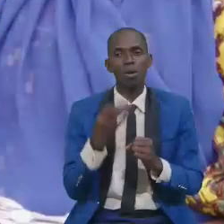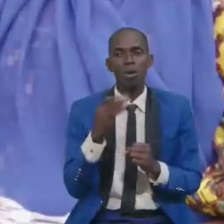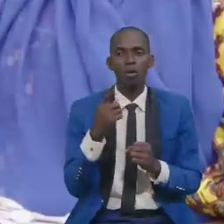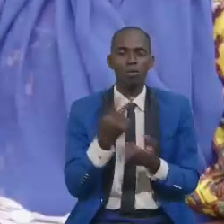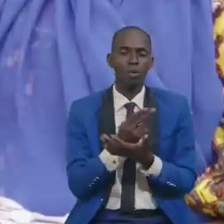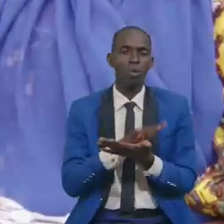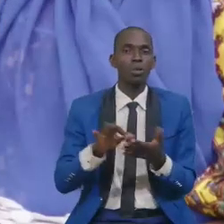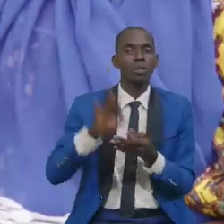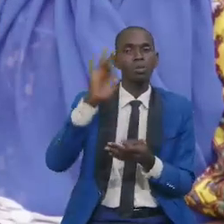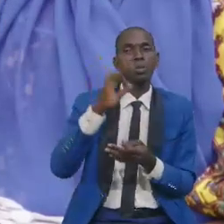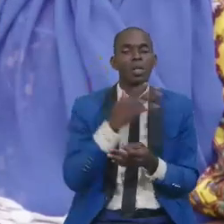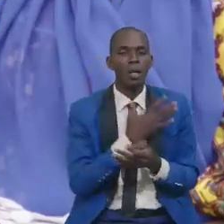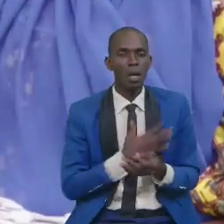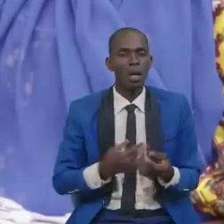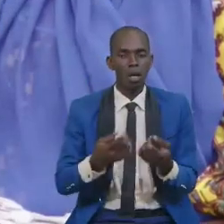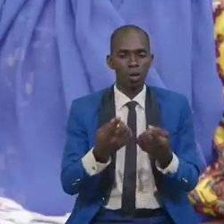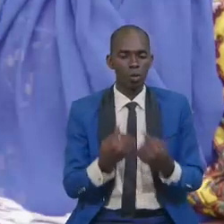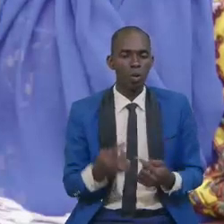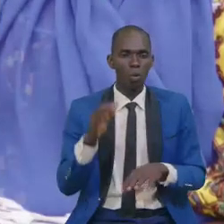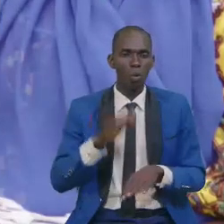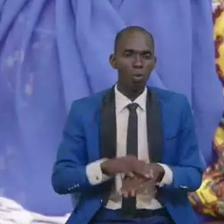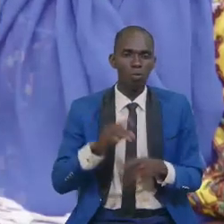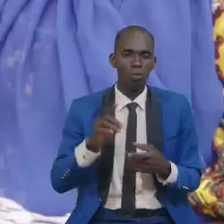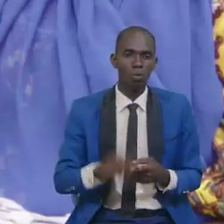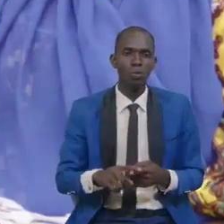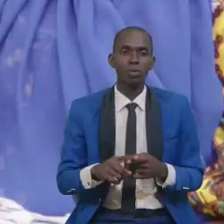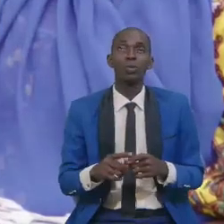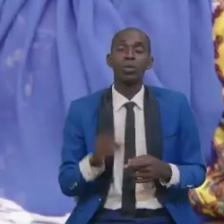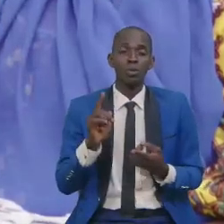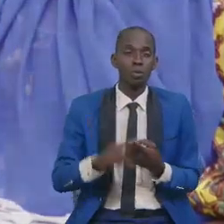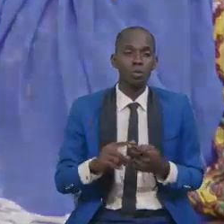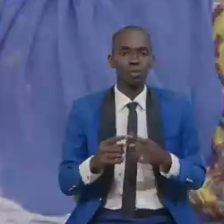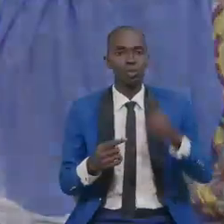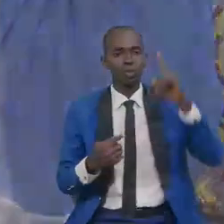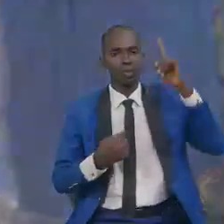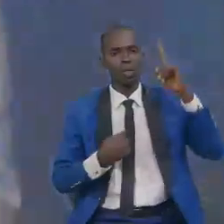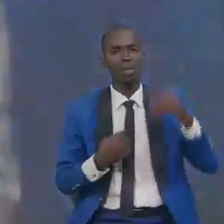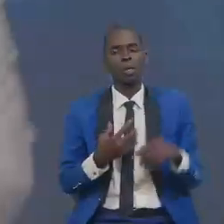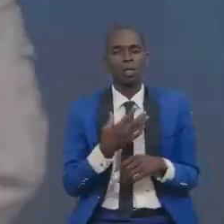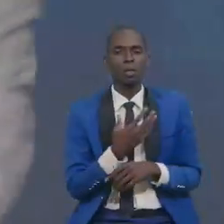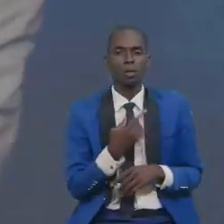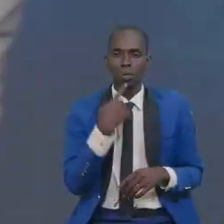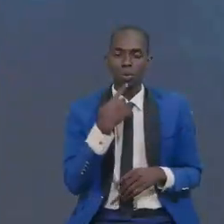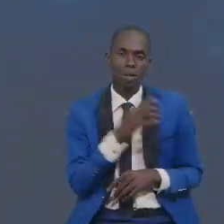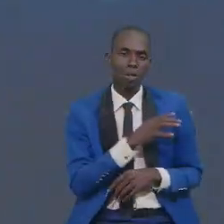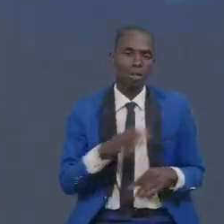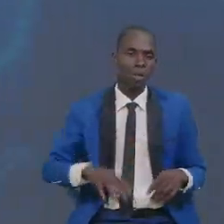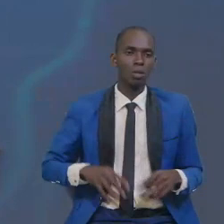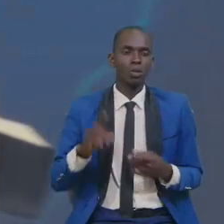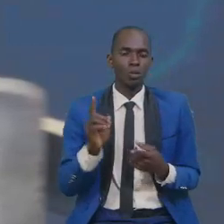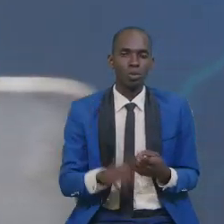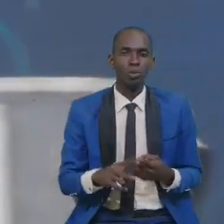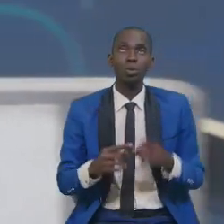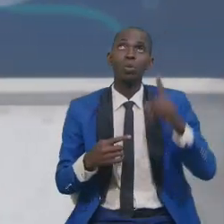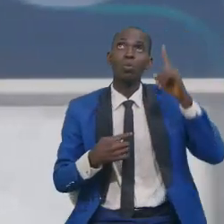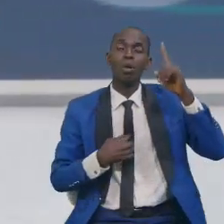and come unto me unto me you saved him unto me who